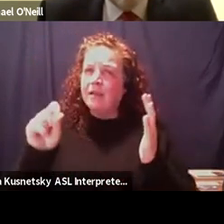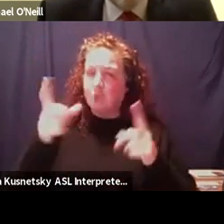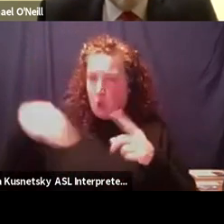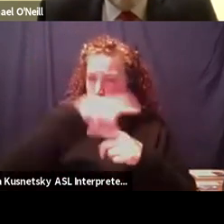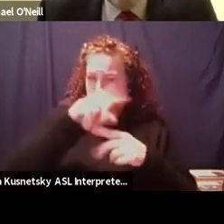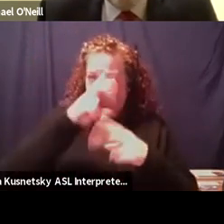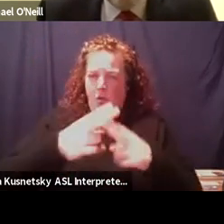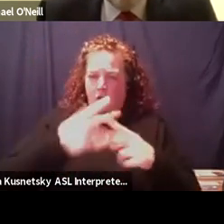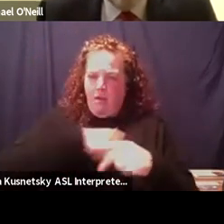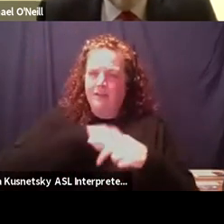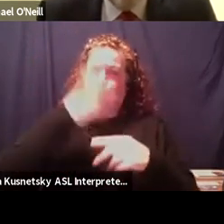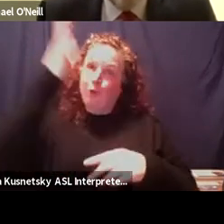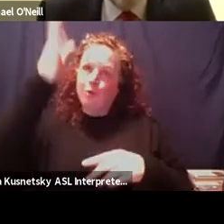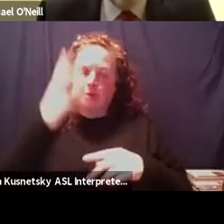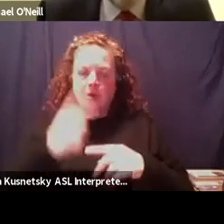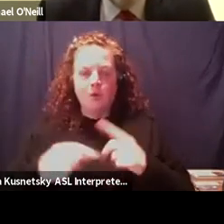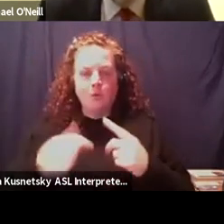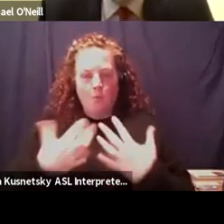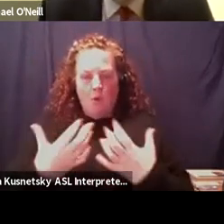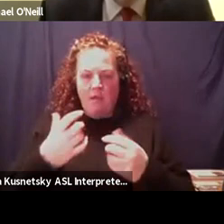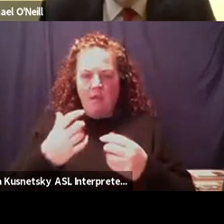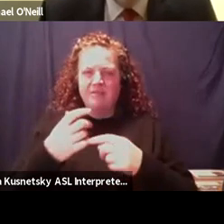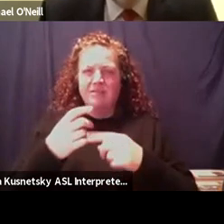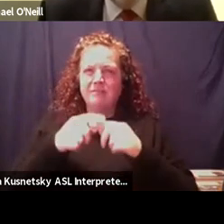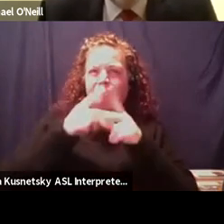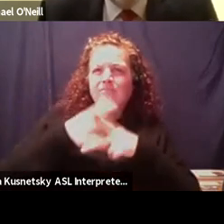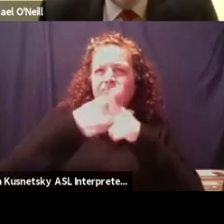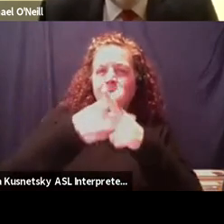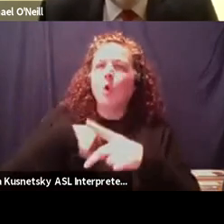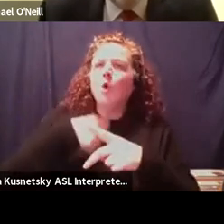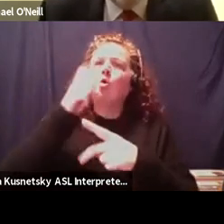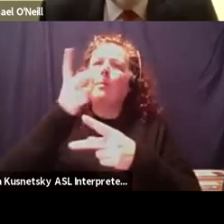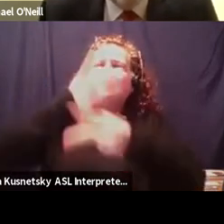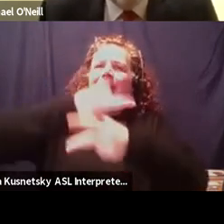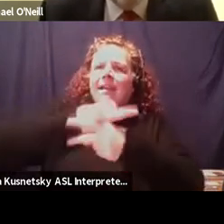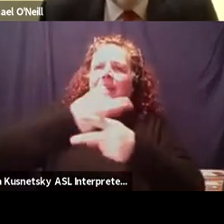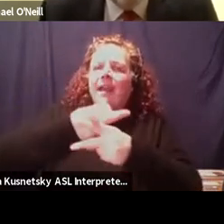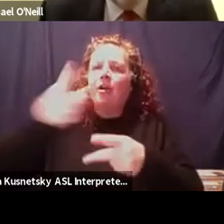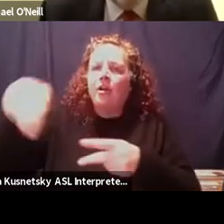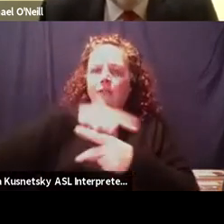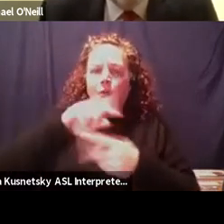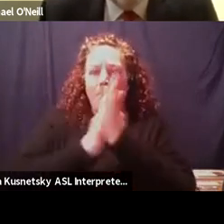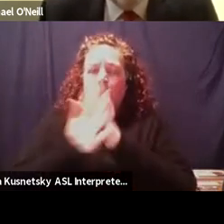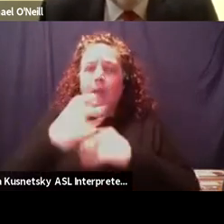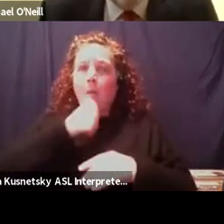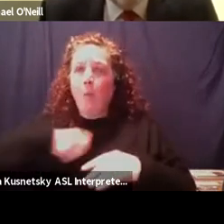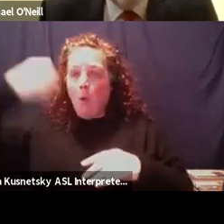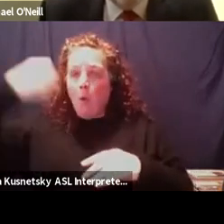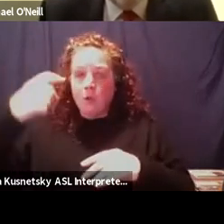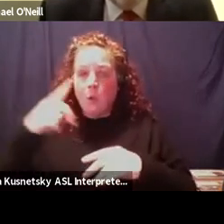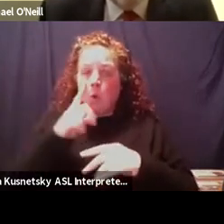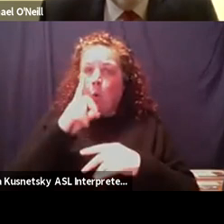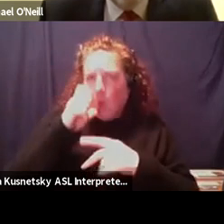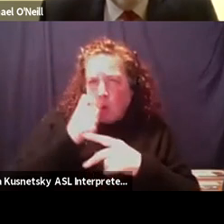your future? The ones that will be taking care of you and feeding you medicine in retirement homes when you become elderly and qualify for Social